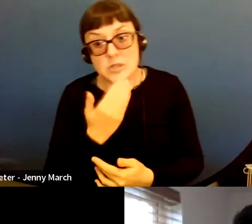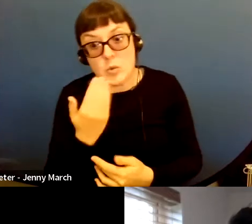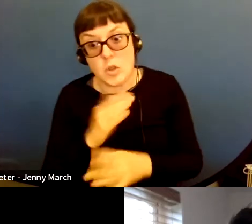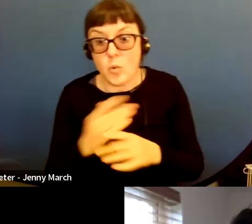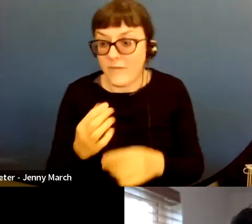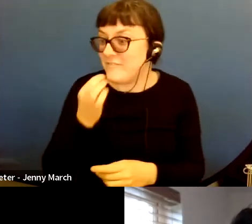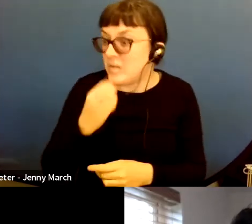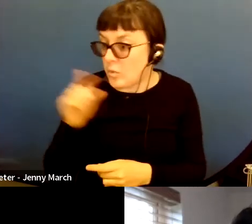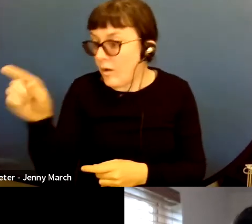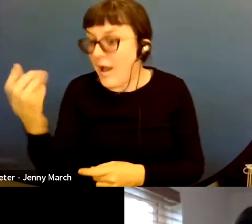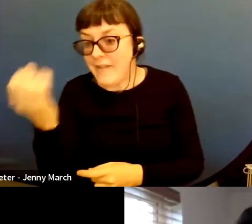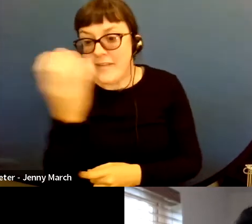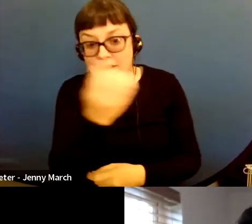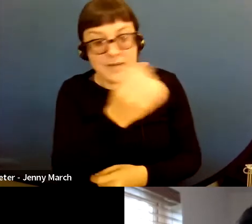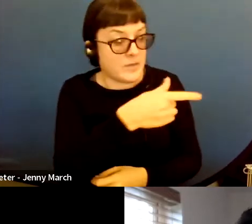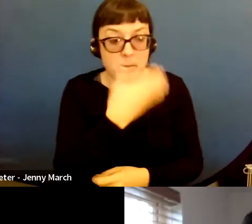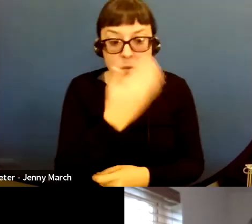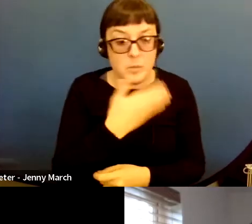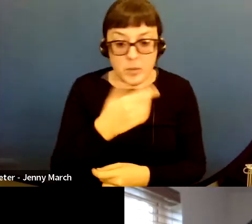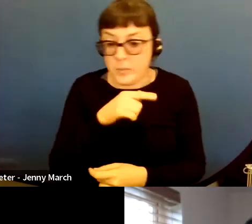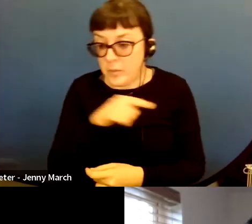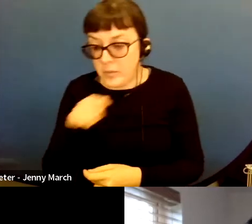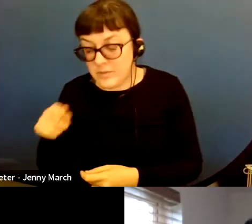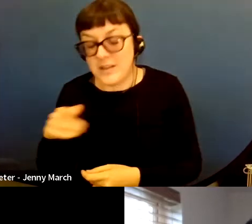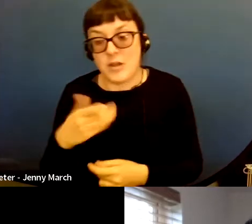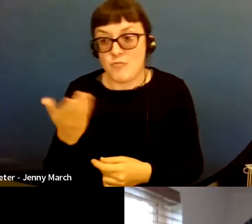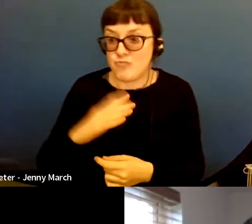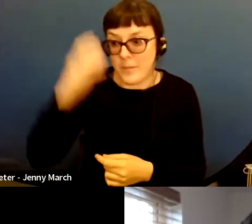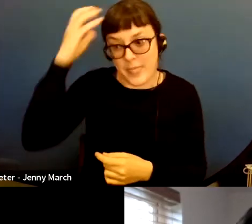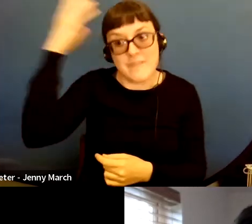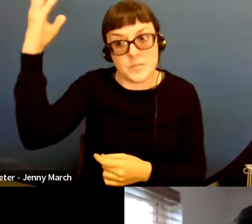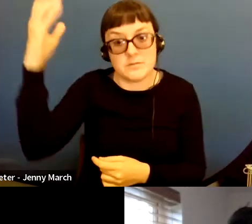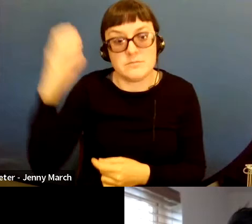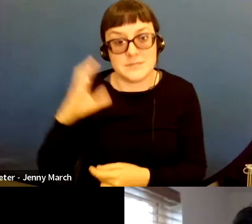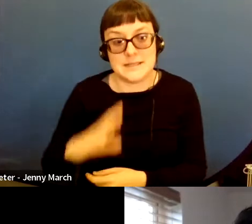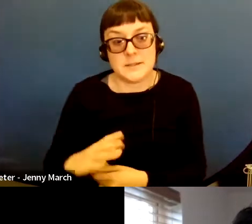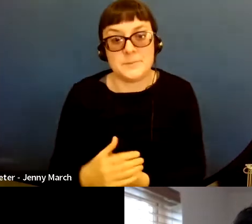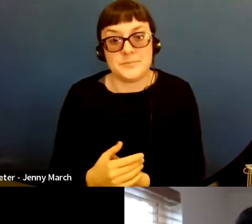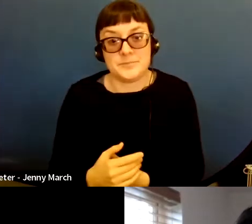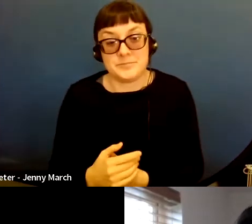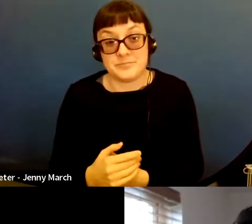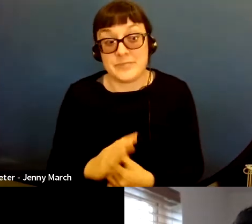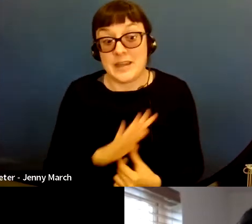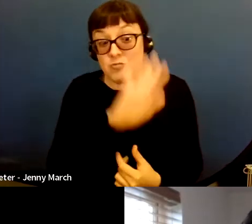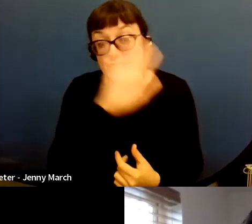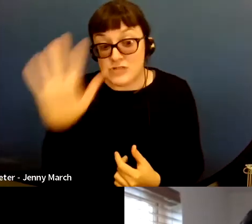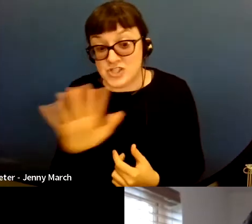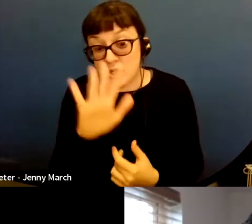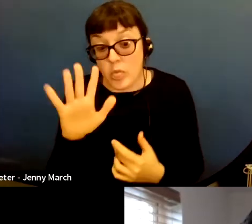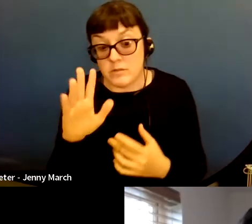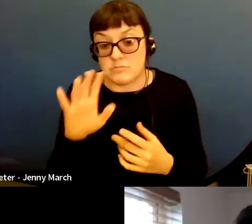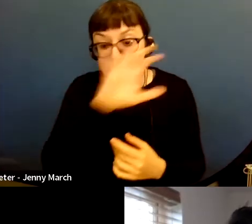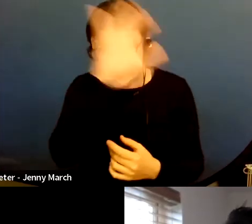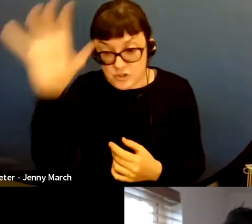few. And this needs to be driven from the top. As such, I argue that regionalised or national bodies could define best